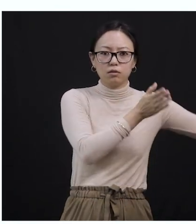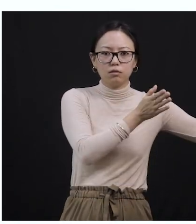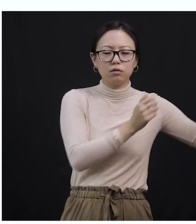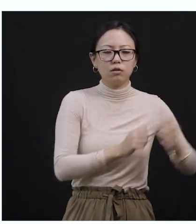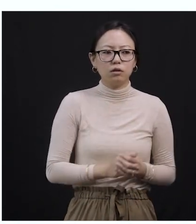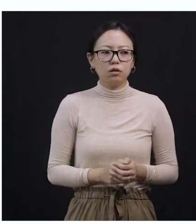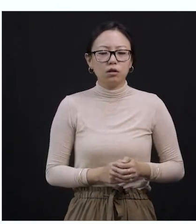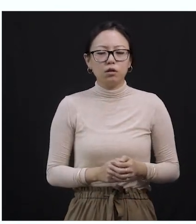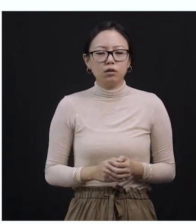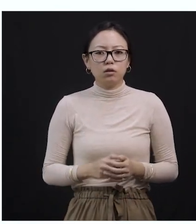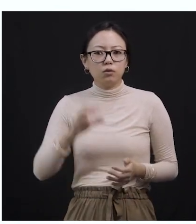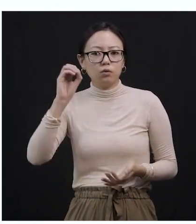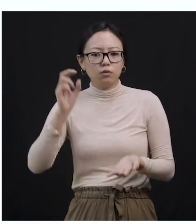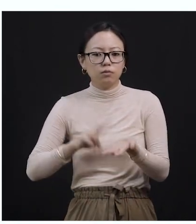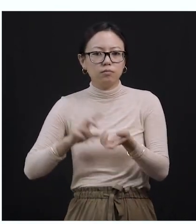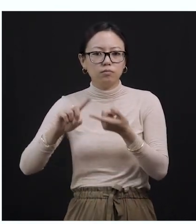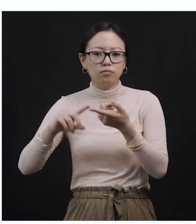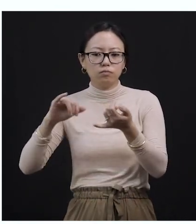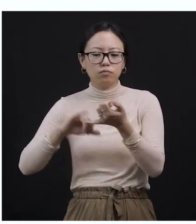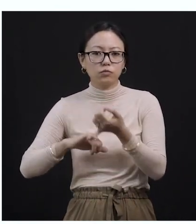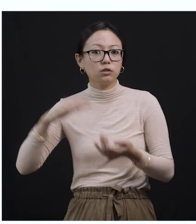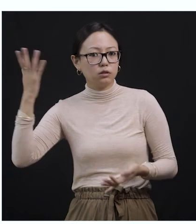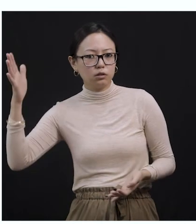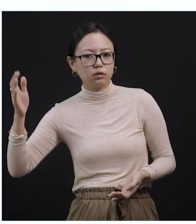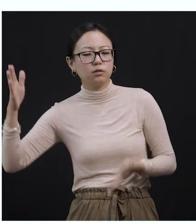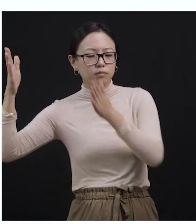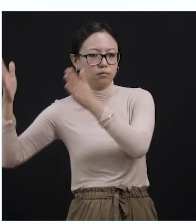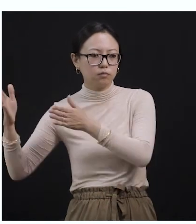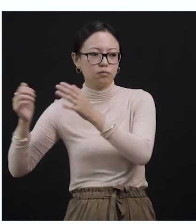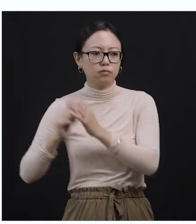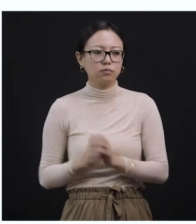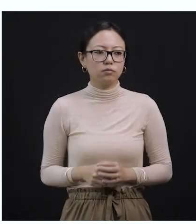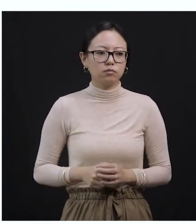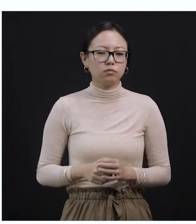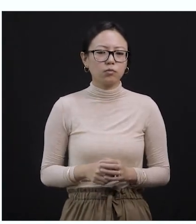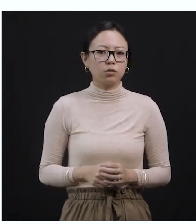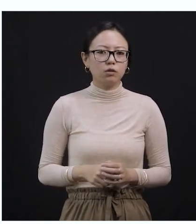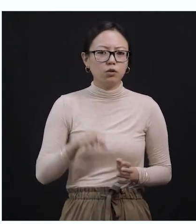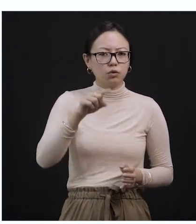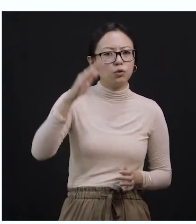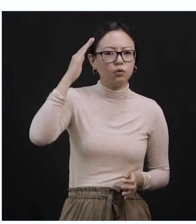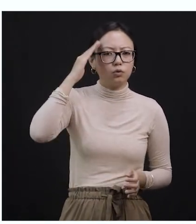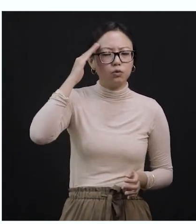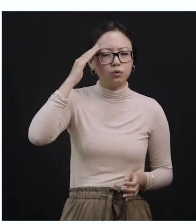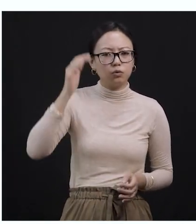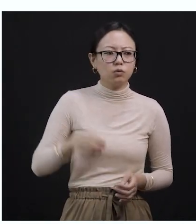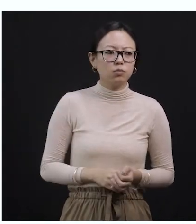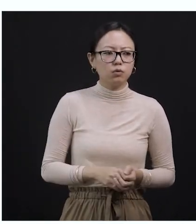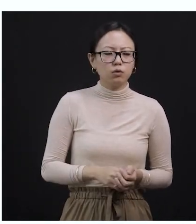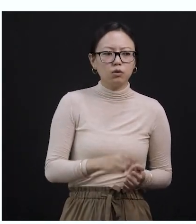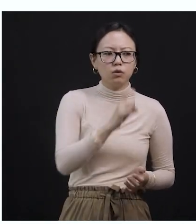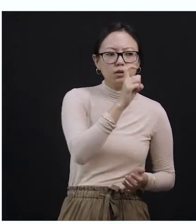you compare 7, 6, and 9, we know that 9 is greater than both 6